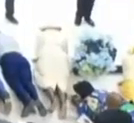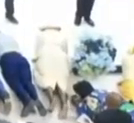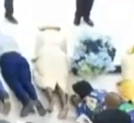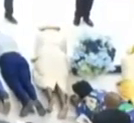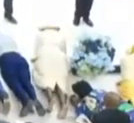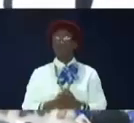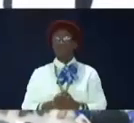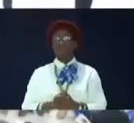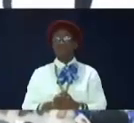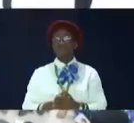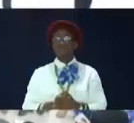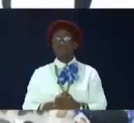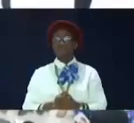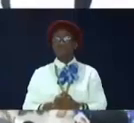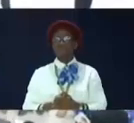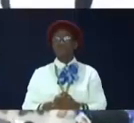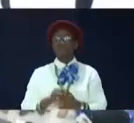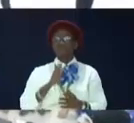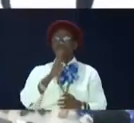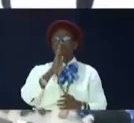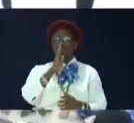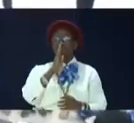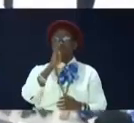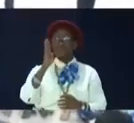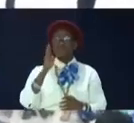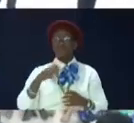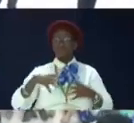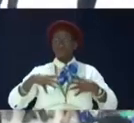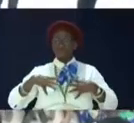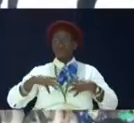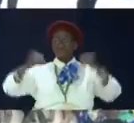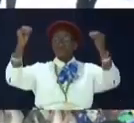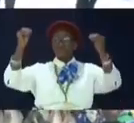Be whole right now.